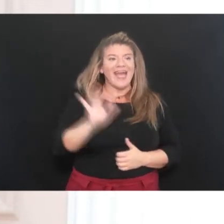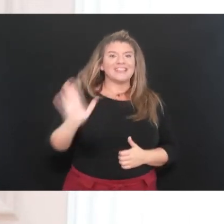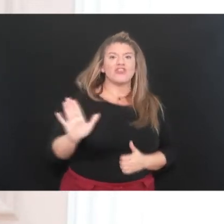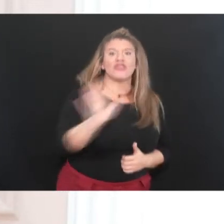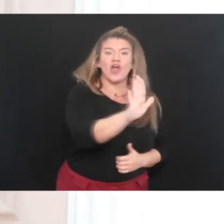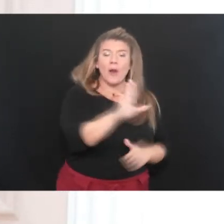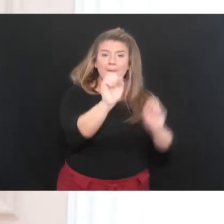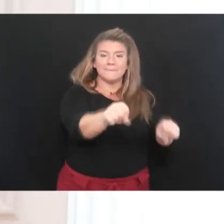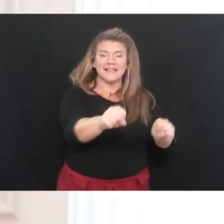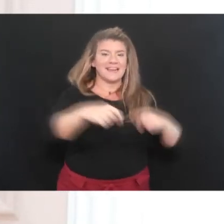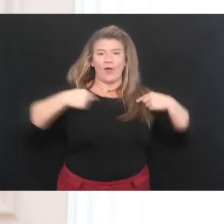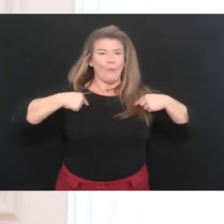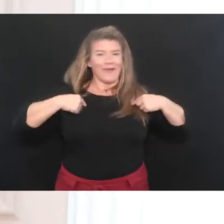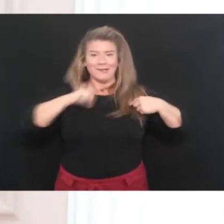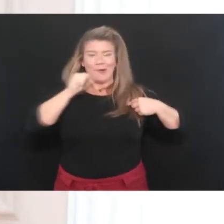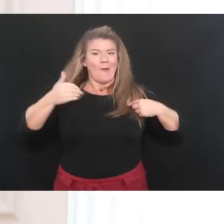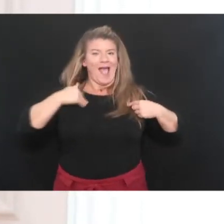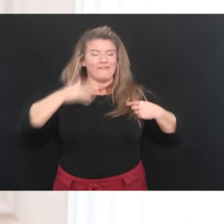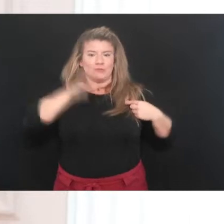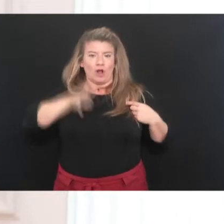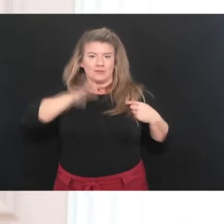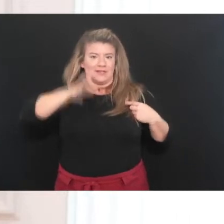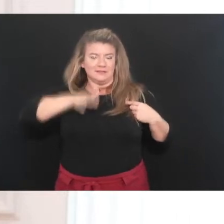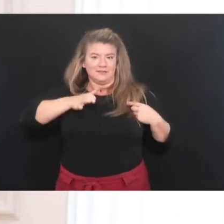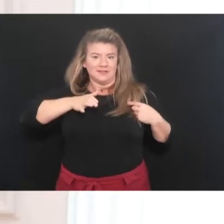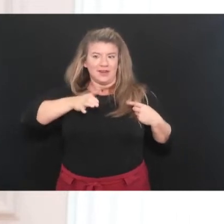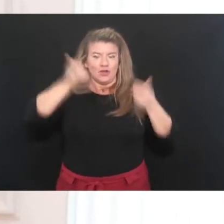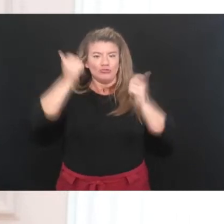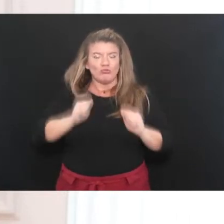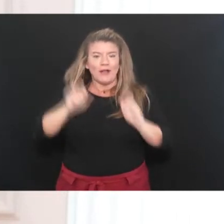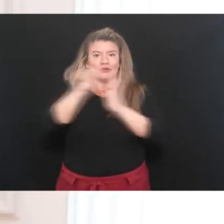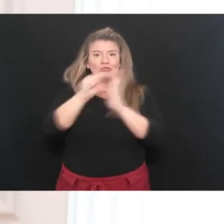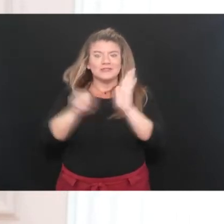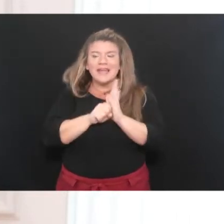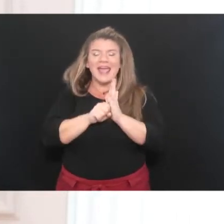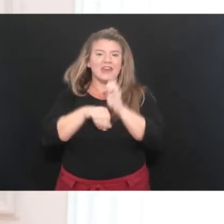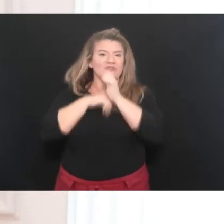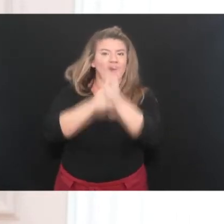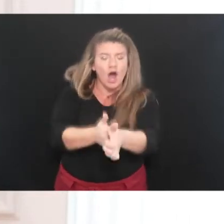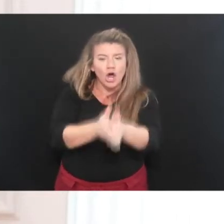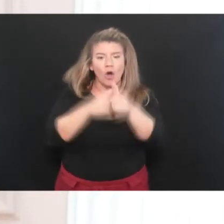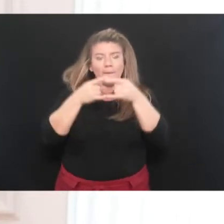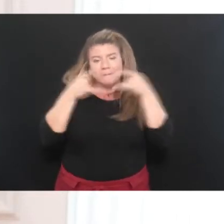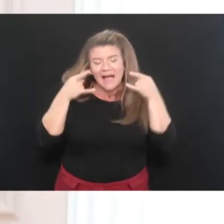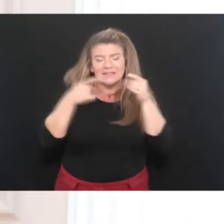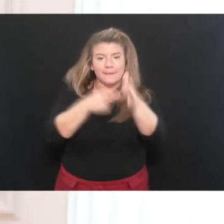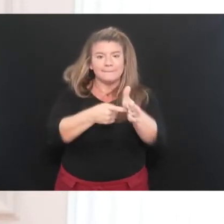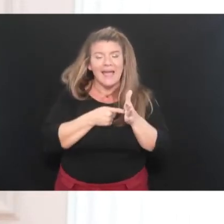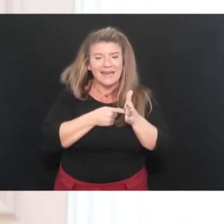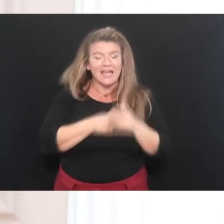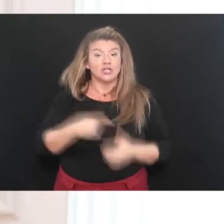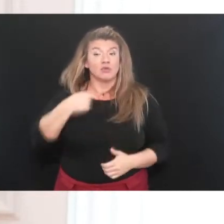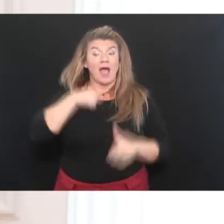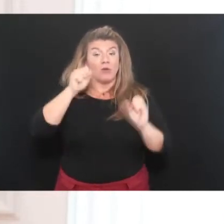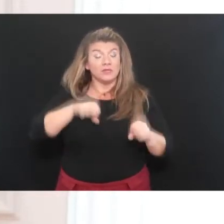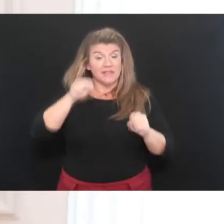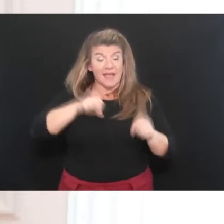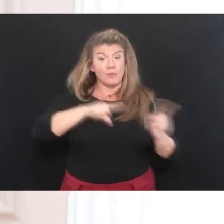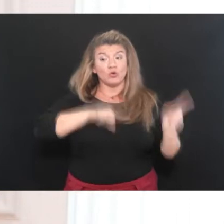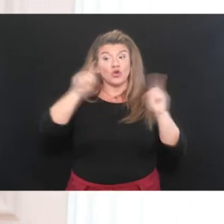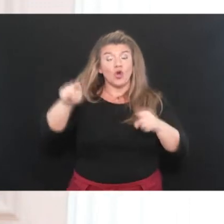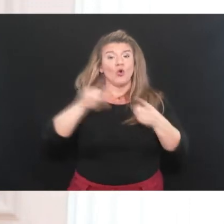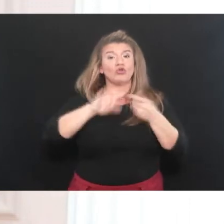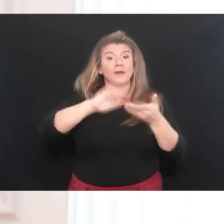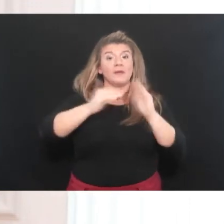that we do not have when we try to do statewide mask mandates. So I was able to be out in the